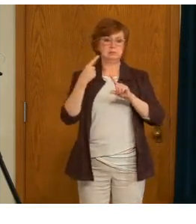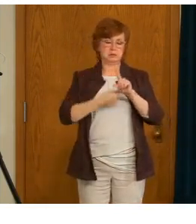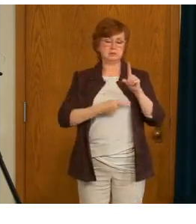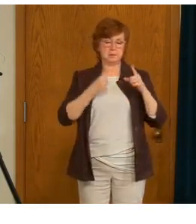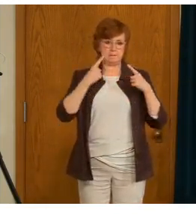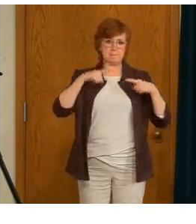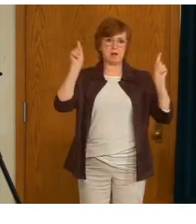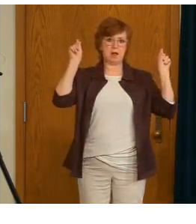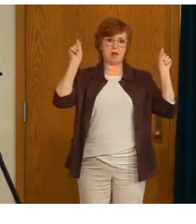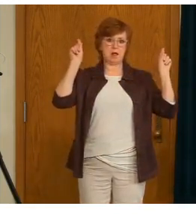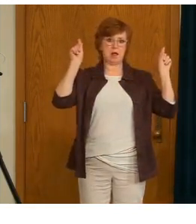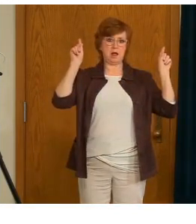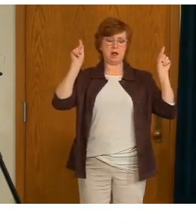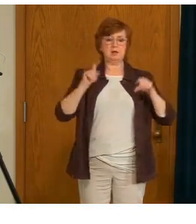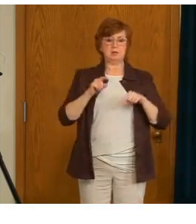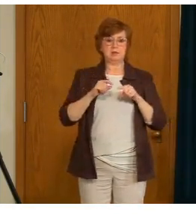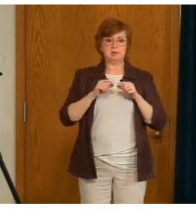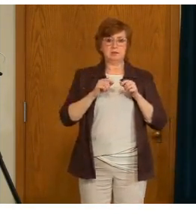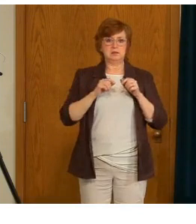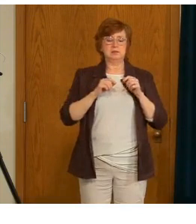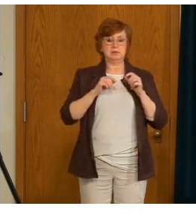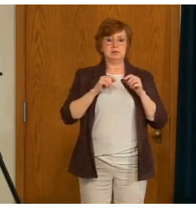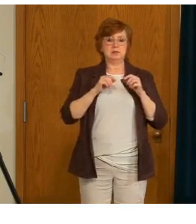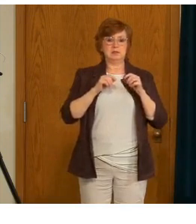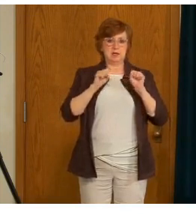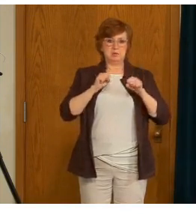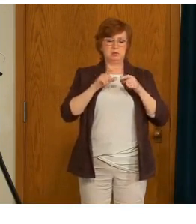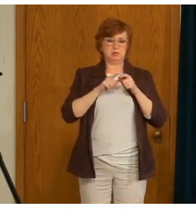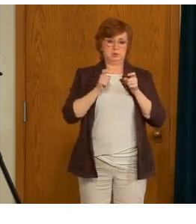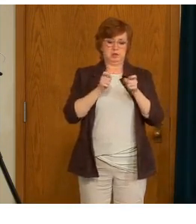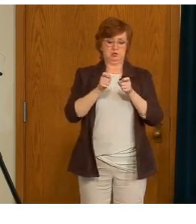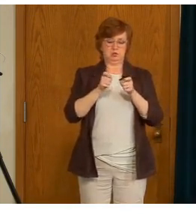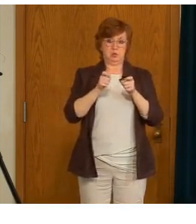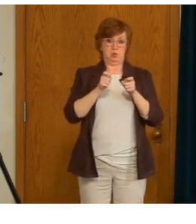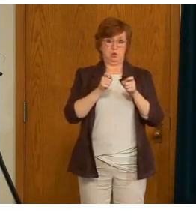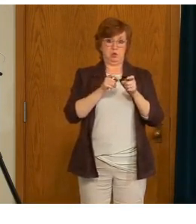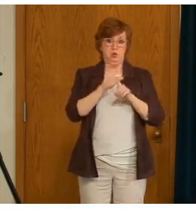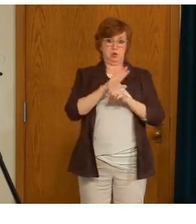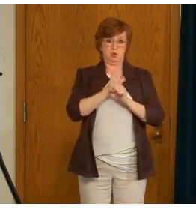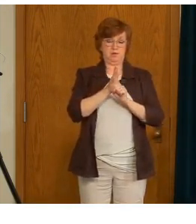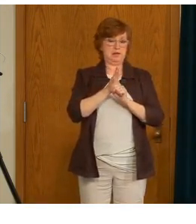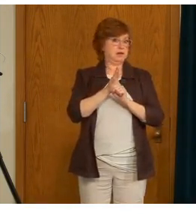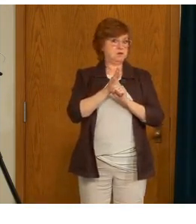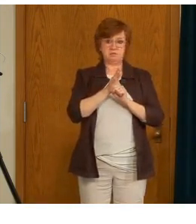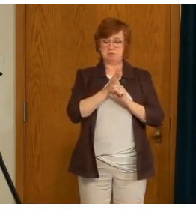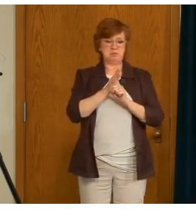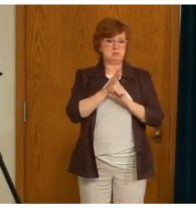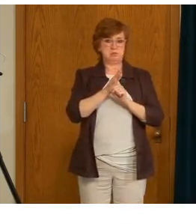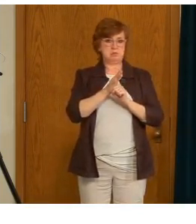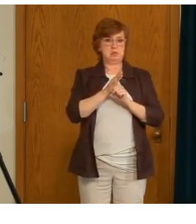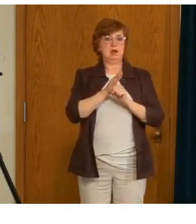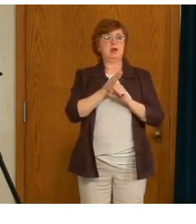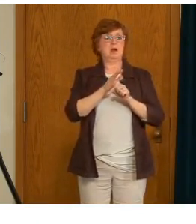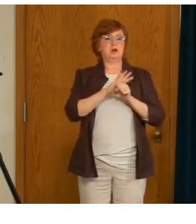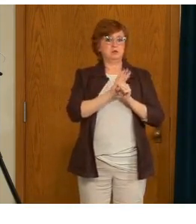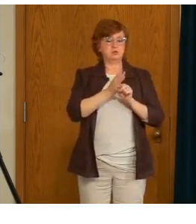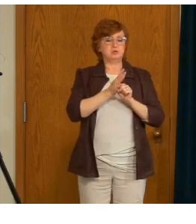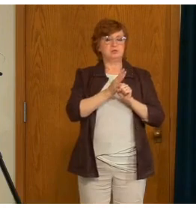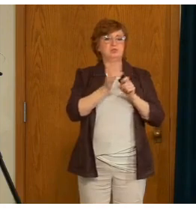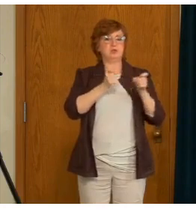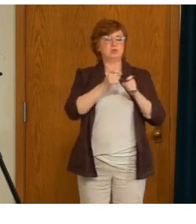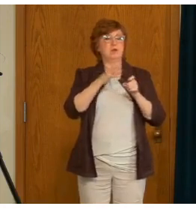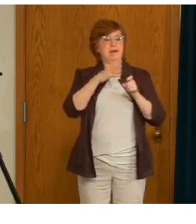just controlling COVID-19. We're now in a position where we can beat COVID-19. But